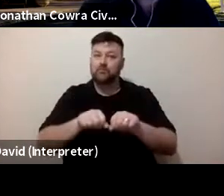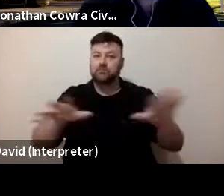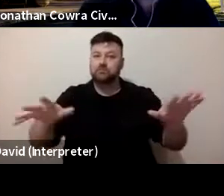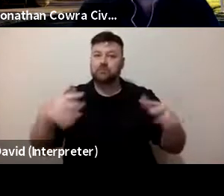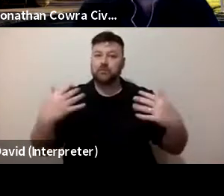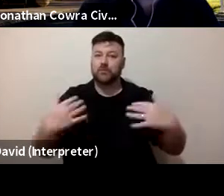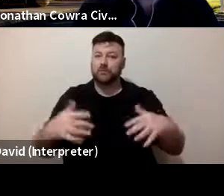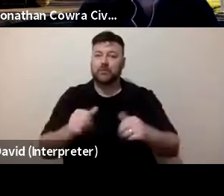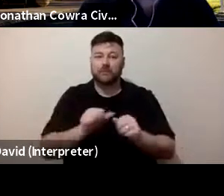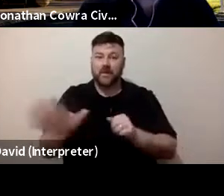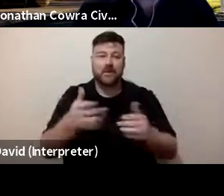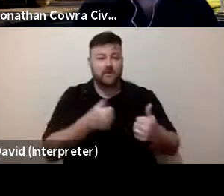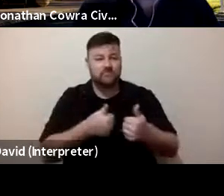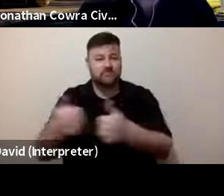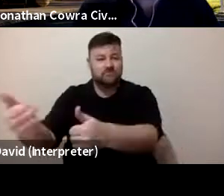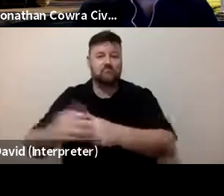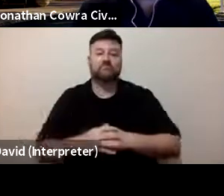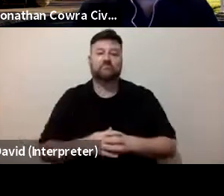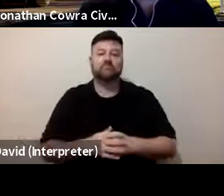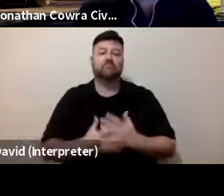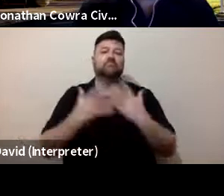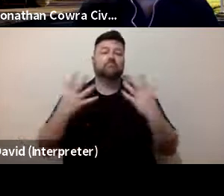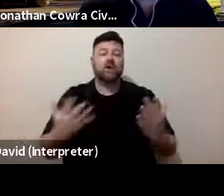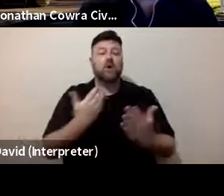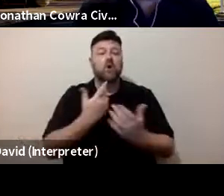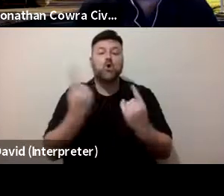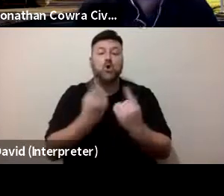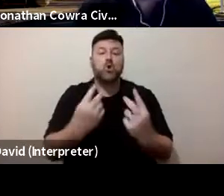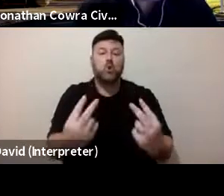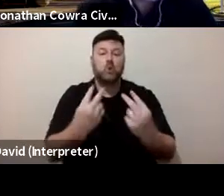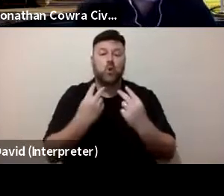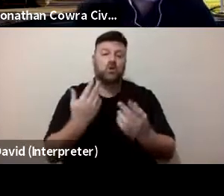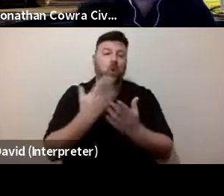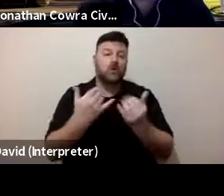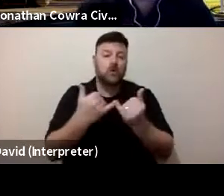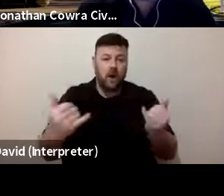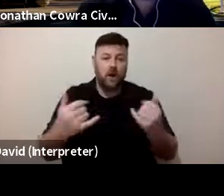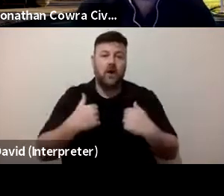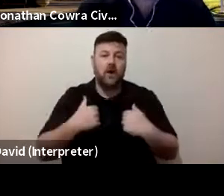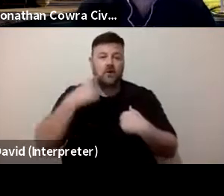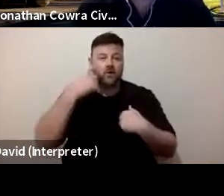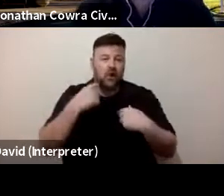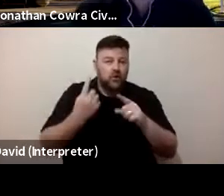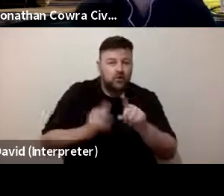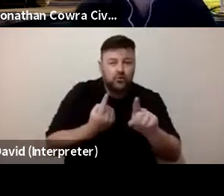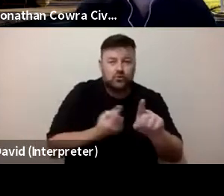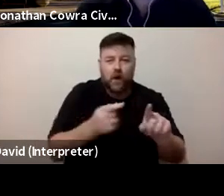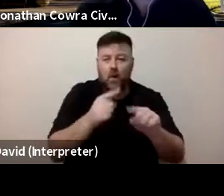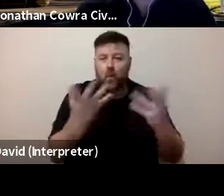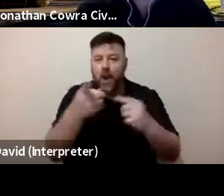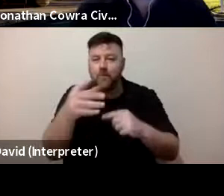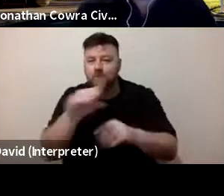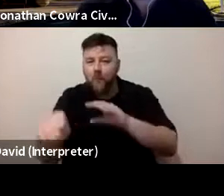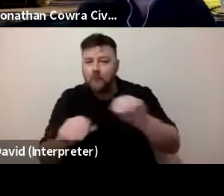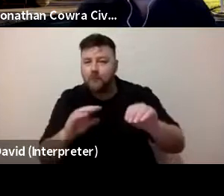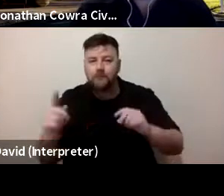well. I would like to thank all of our online guests. And today I've tried to track where many of you have come from: